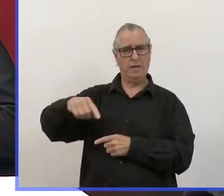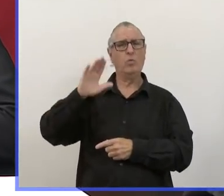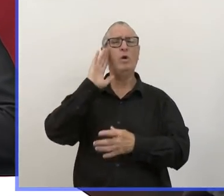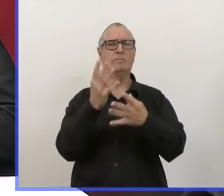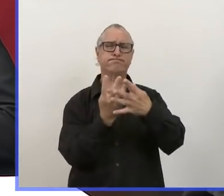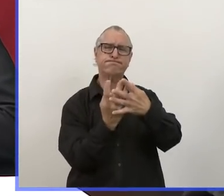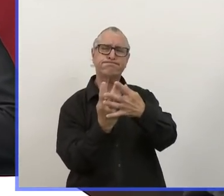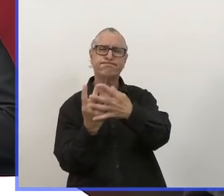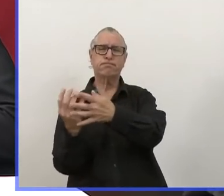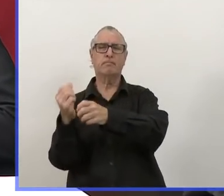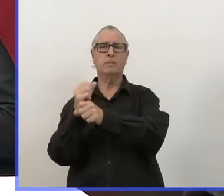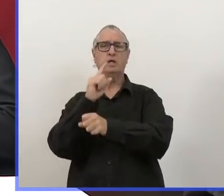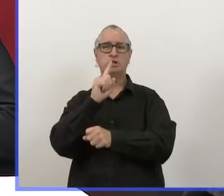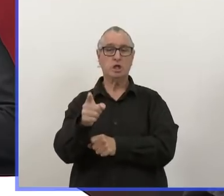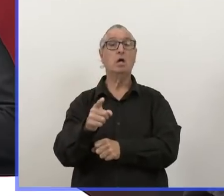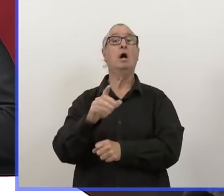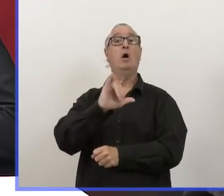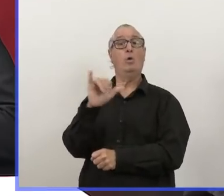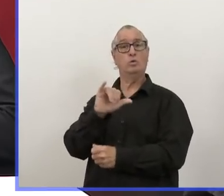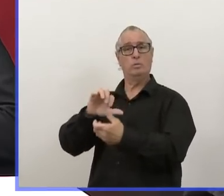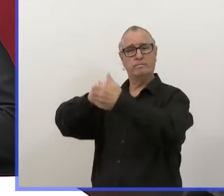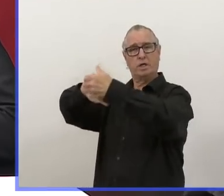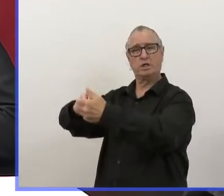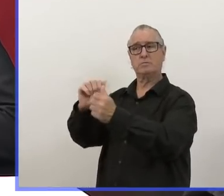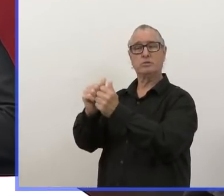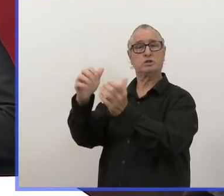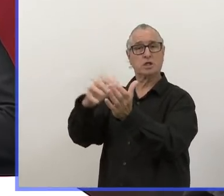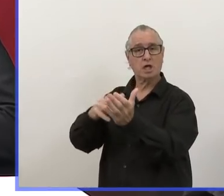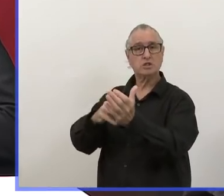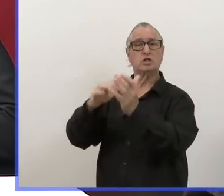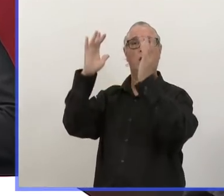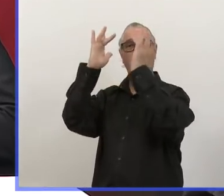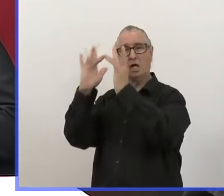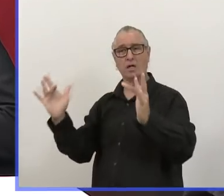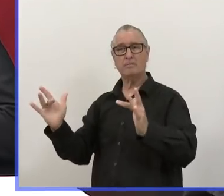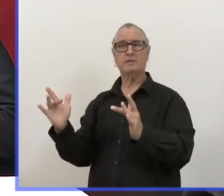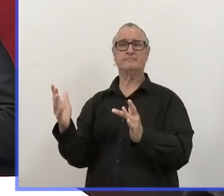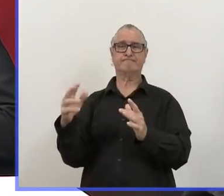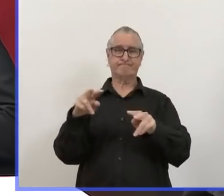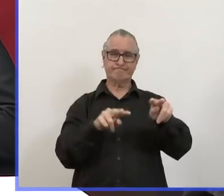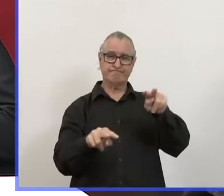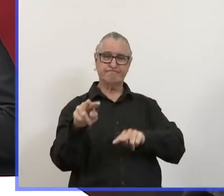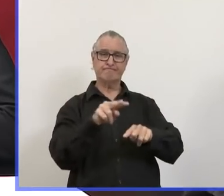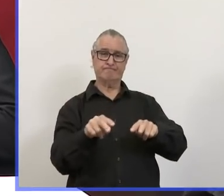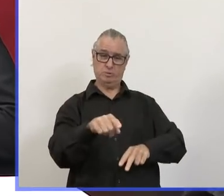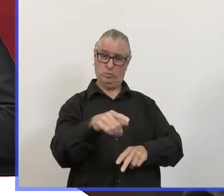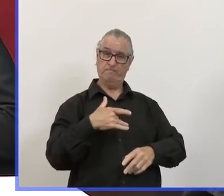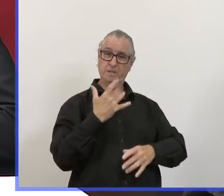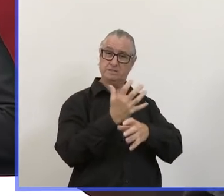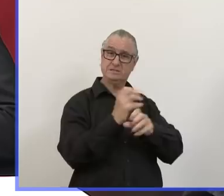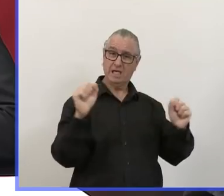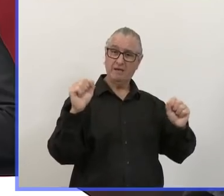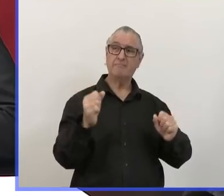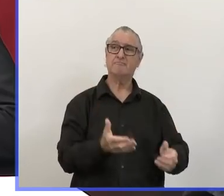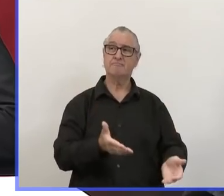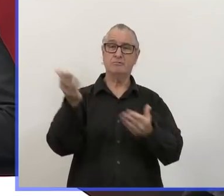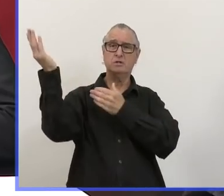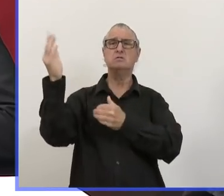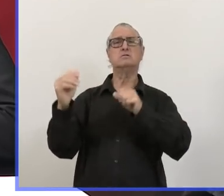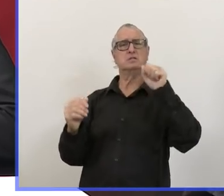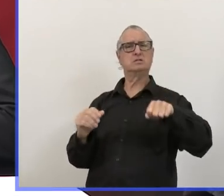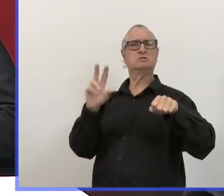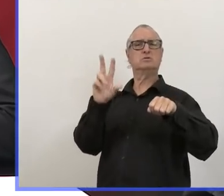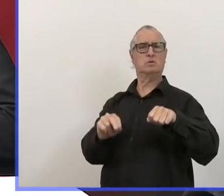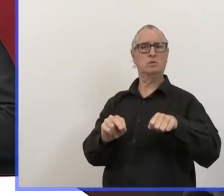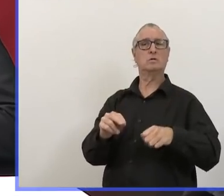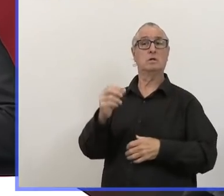physicians in relation to making sure that these individuals are safe to travel. The individuals who passed on, they were in other ICUs for a period of